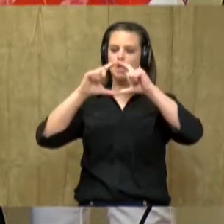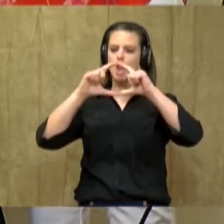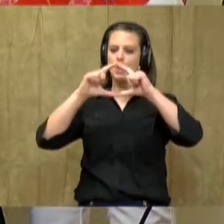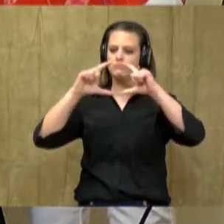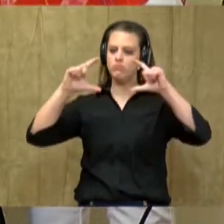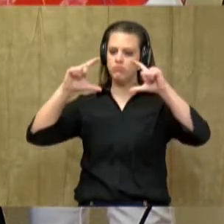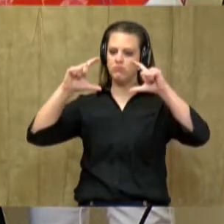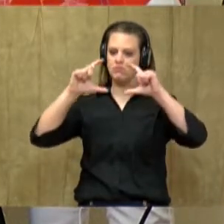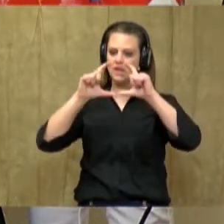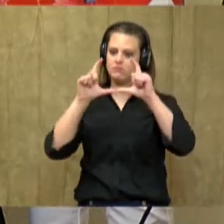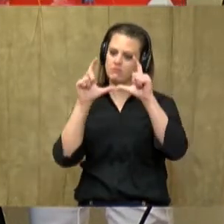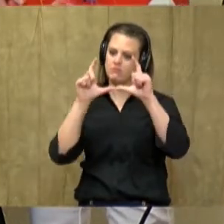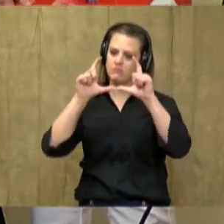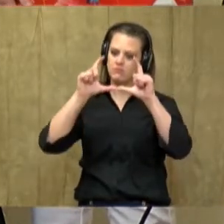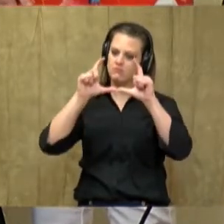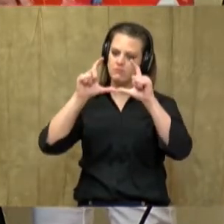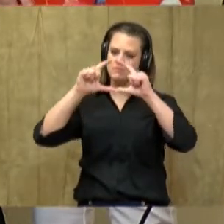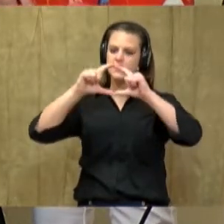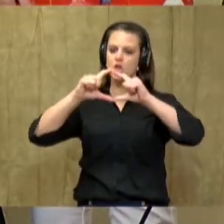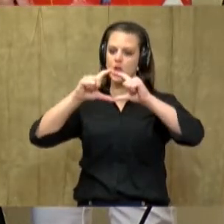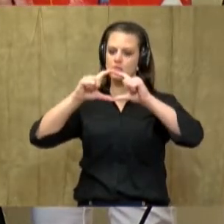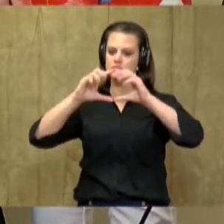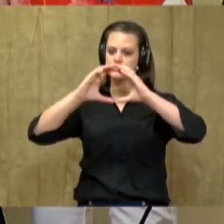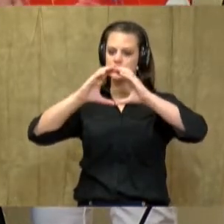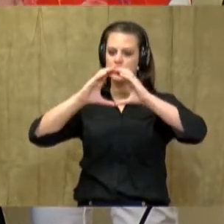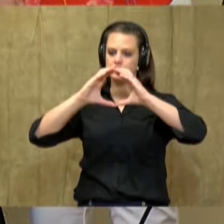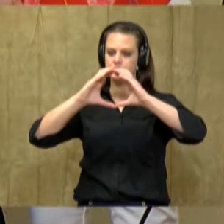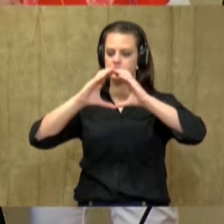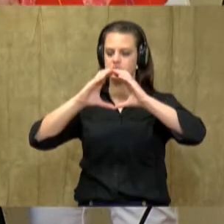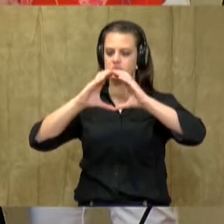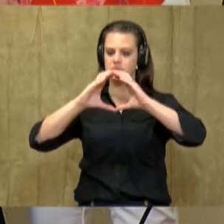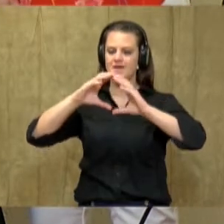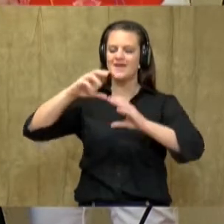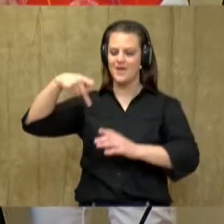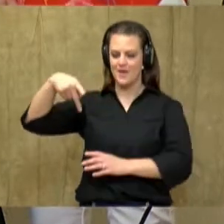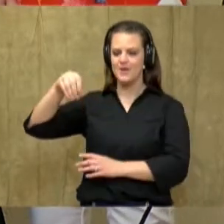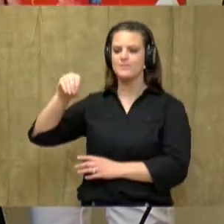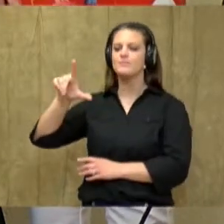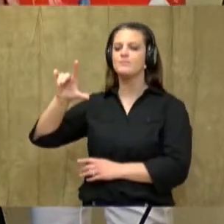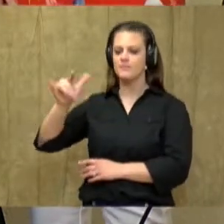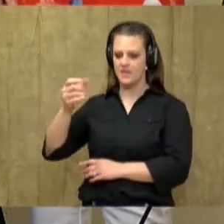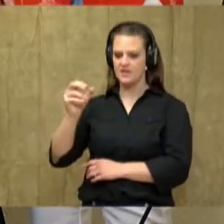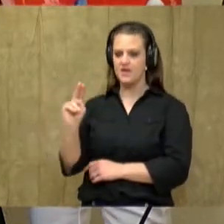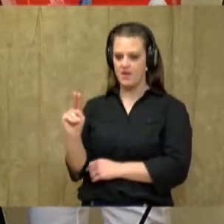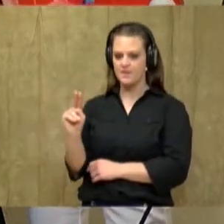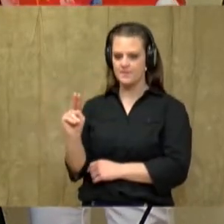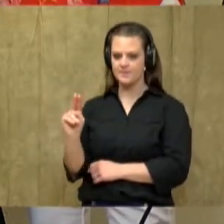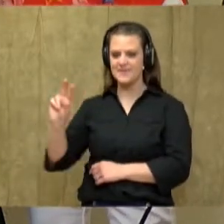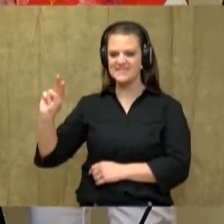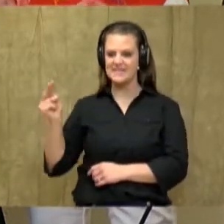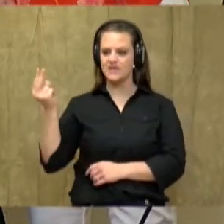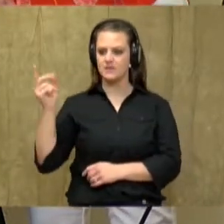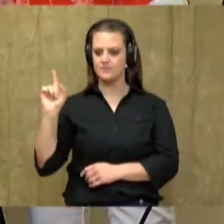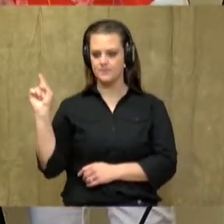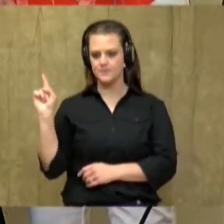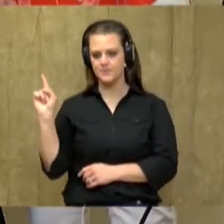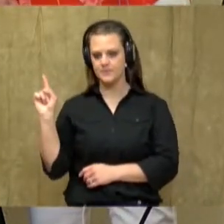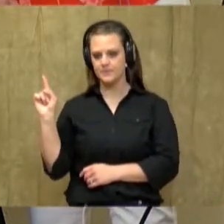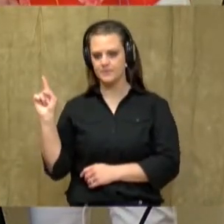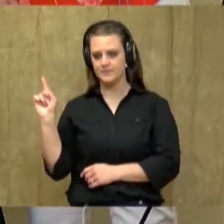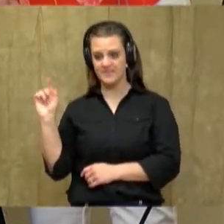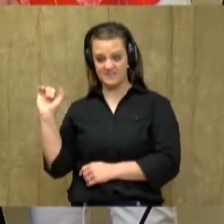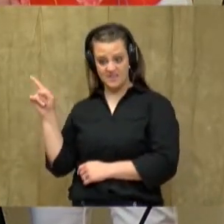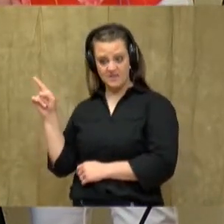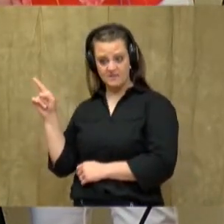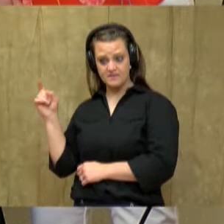doesn't have any openings, does it? It is absolutely a polygon. Let's look at the next figure. Is that